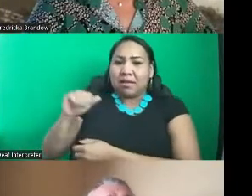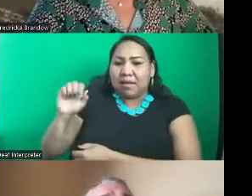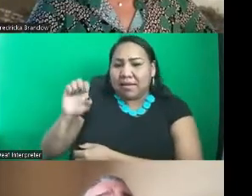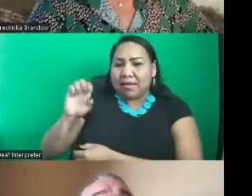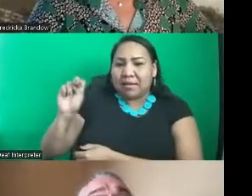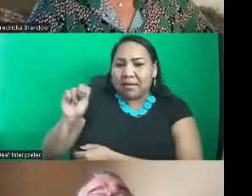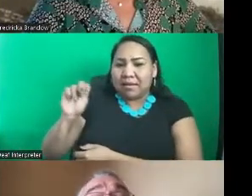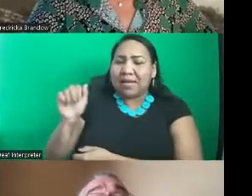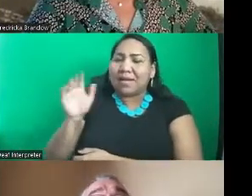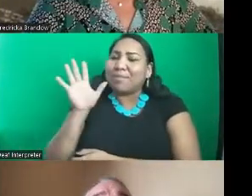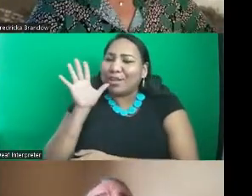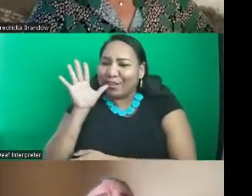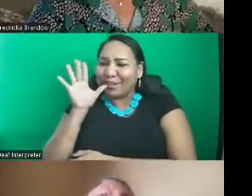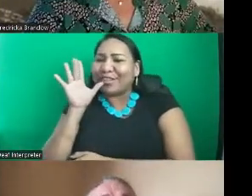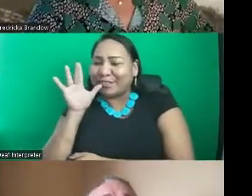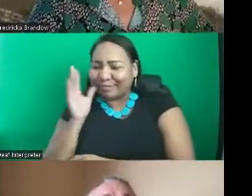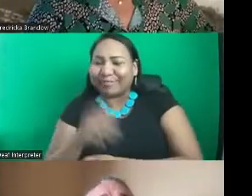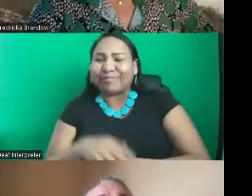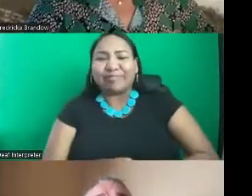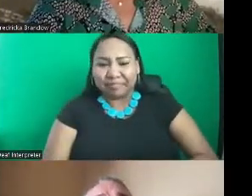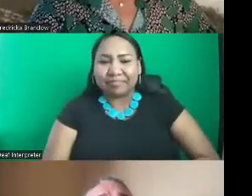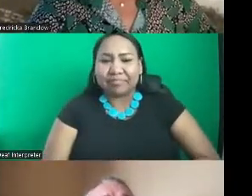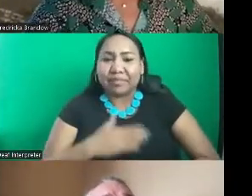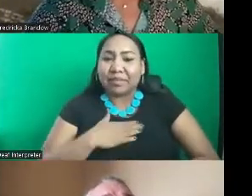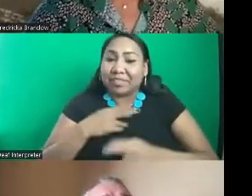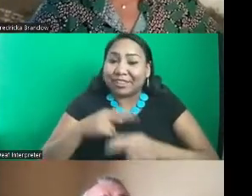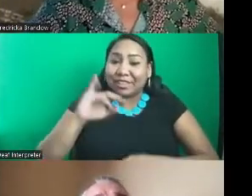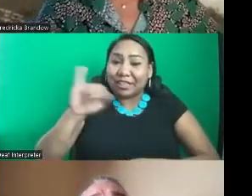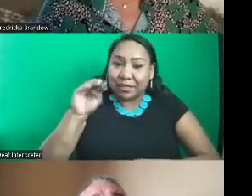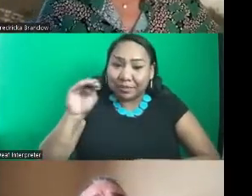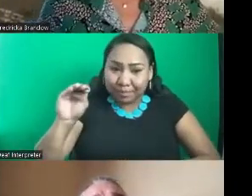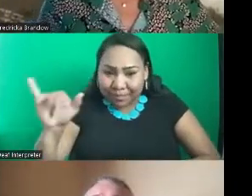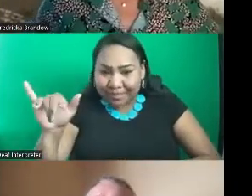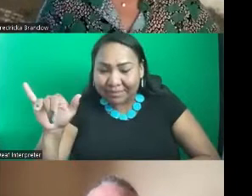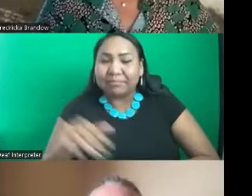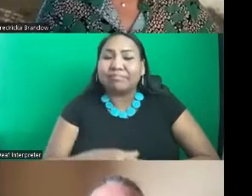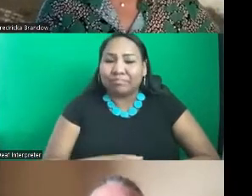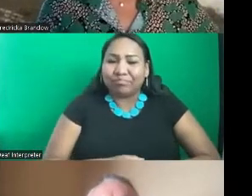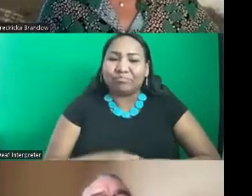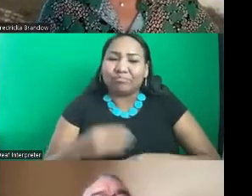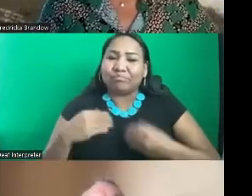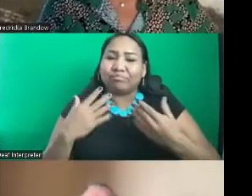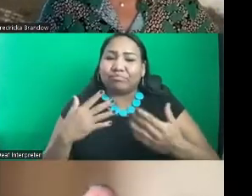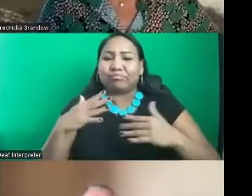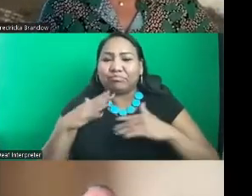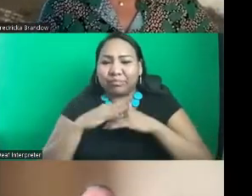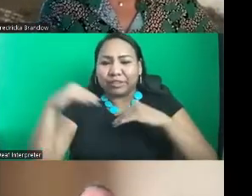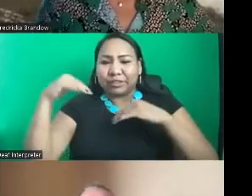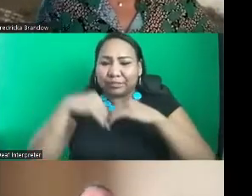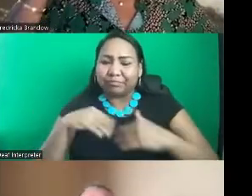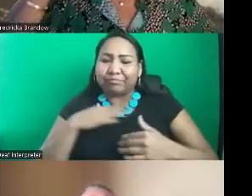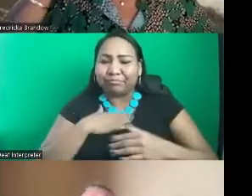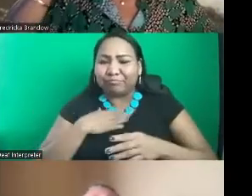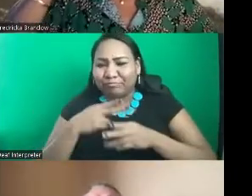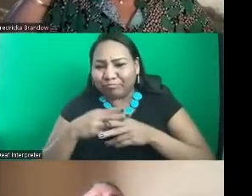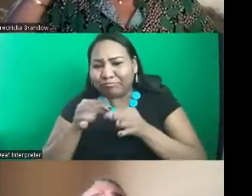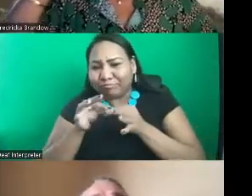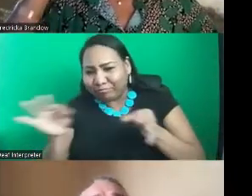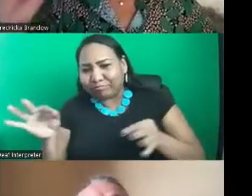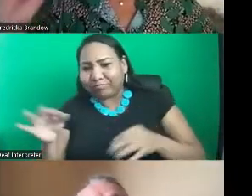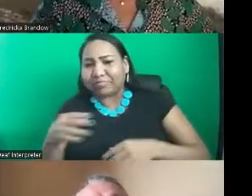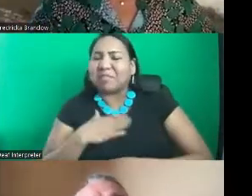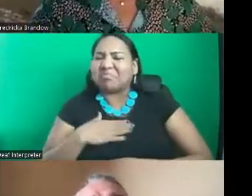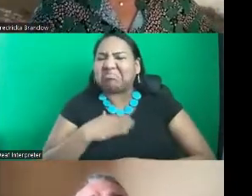Jimmy Warren. My Lakota name is Tushunka Akahwachakte. You can stick with Jimmy. And I'm an